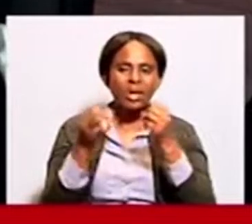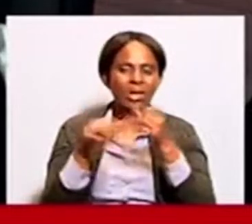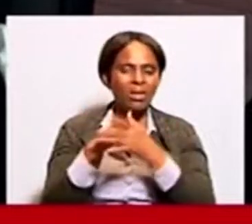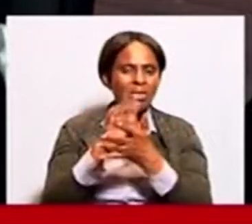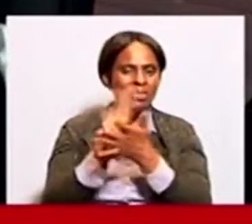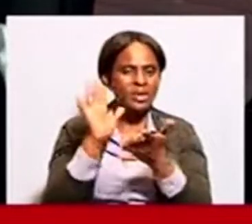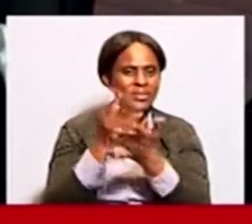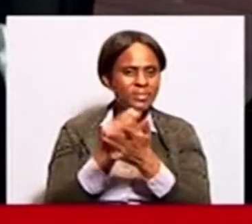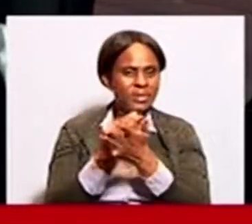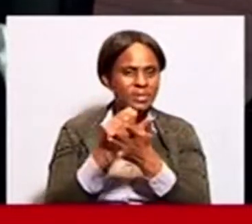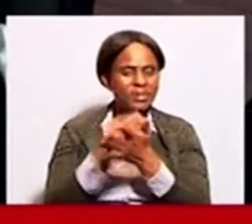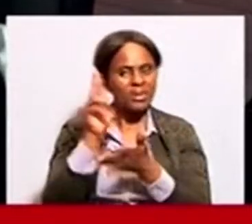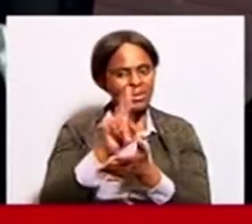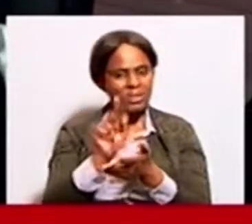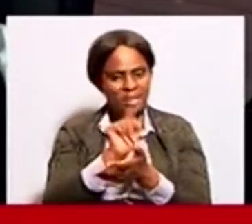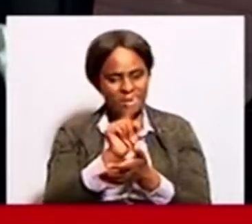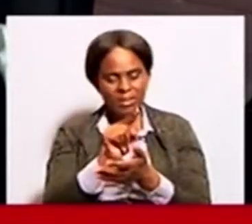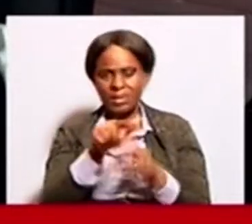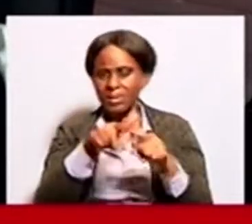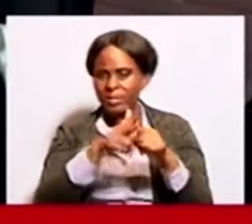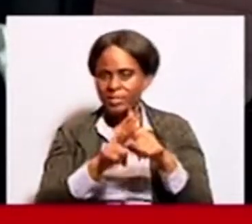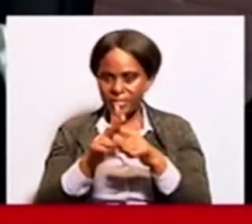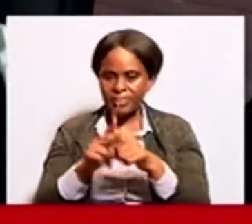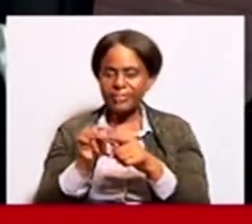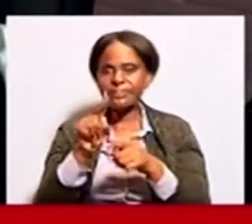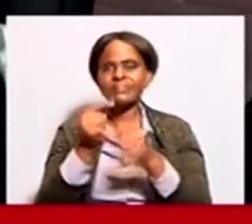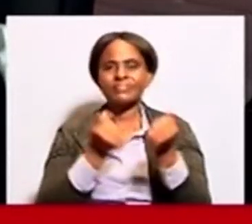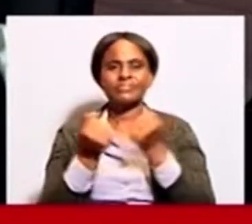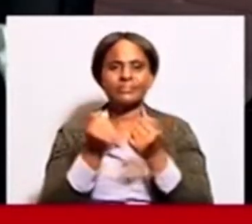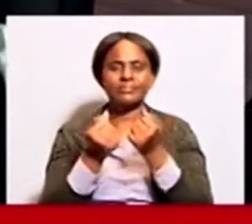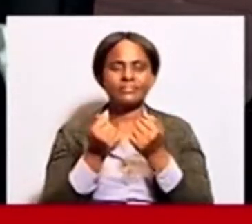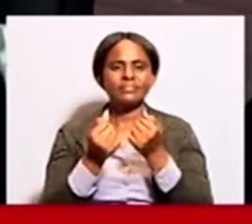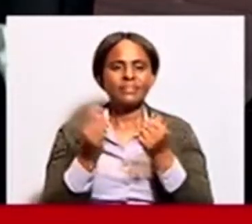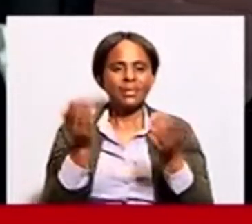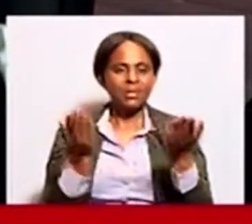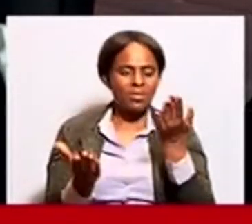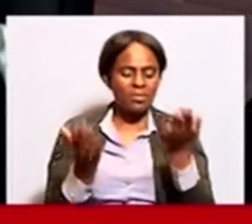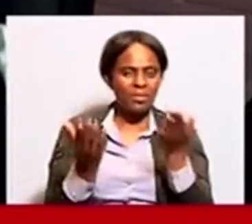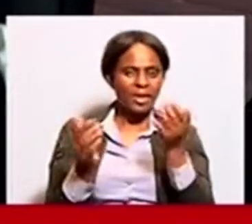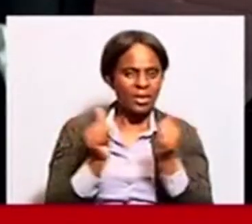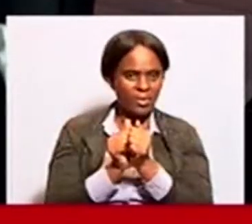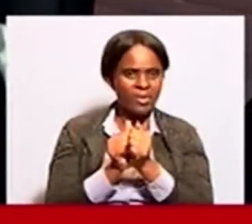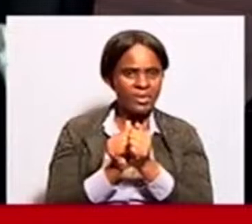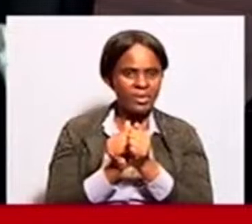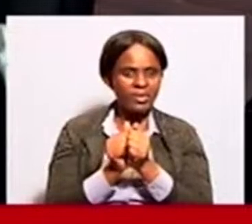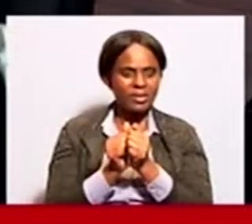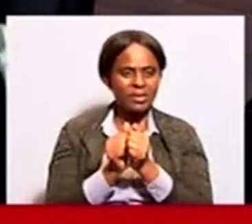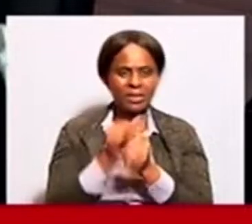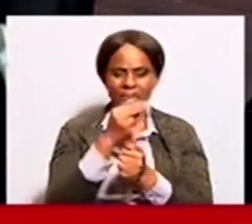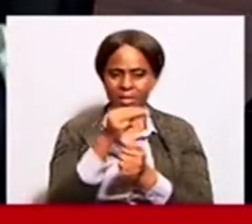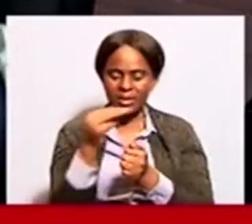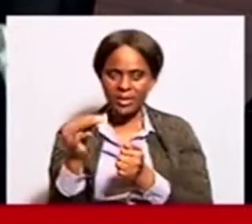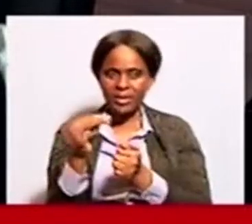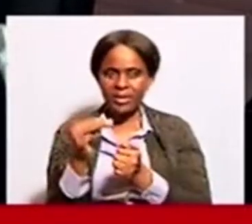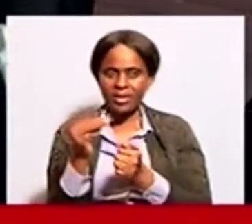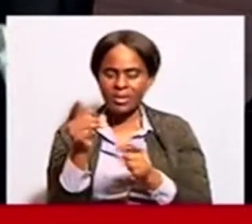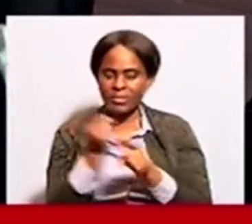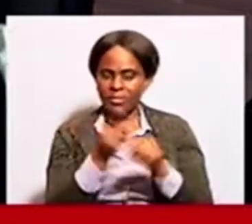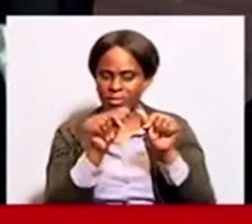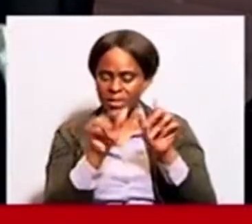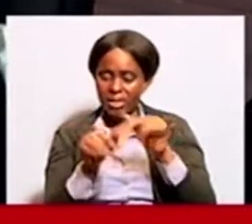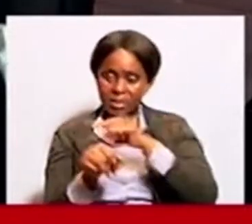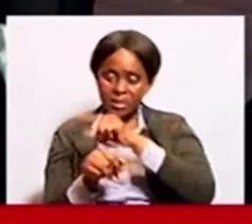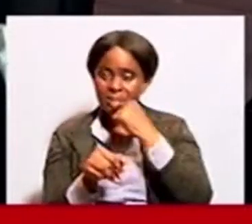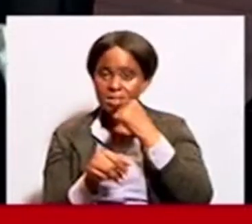money was spent on repairing the grader? So that we compare with these so-called materials, because from the auditor you're